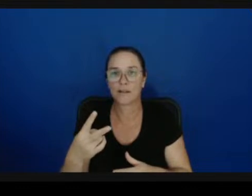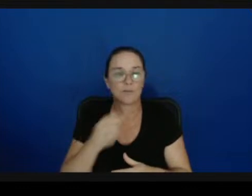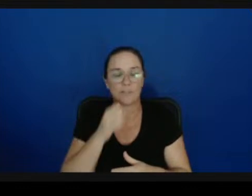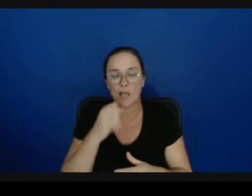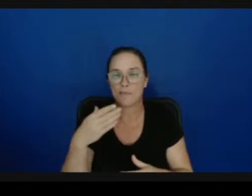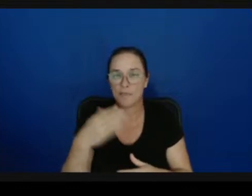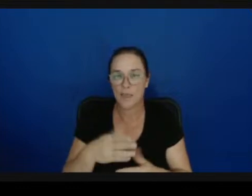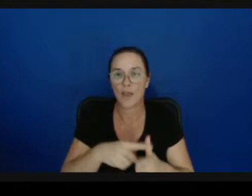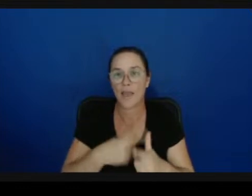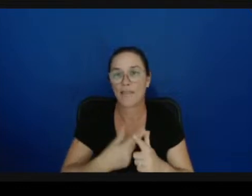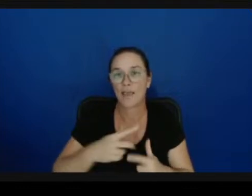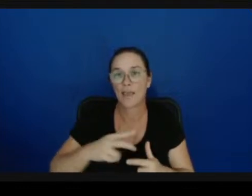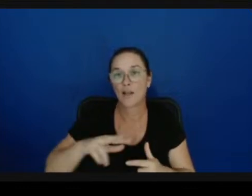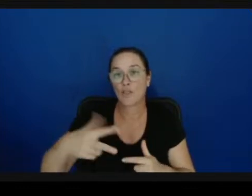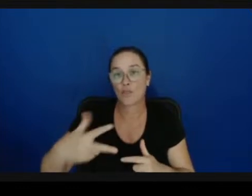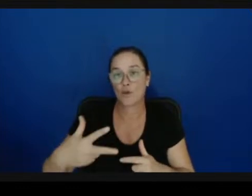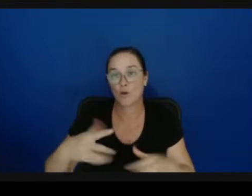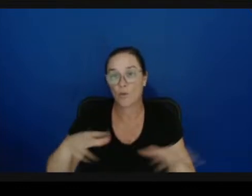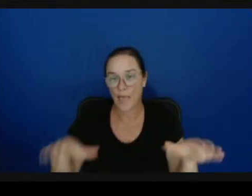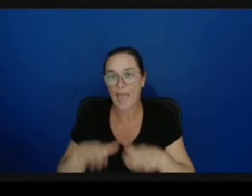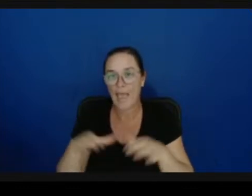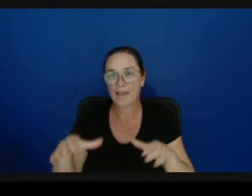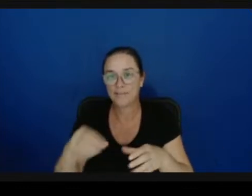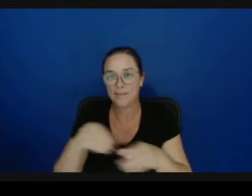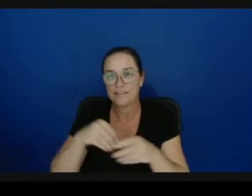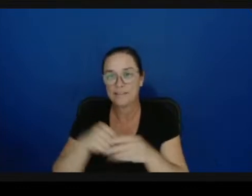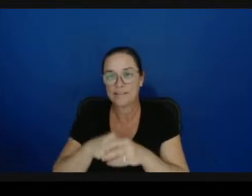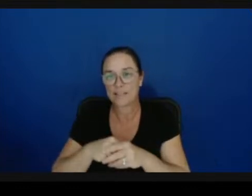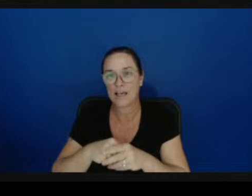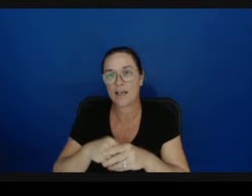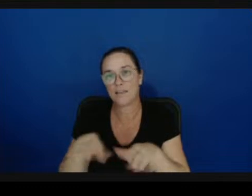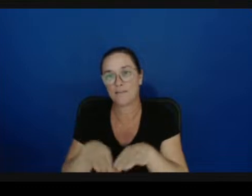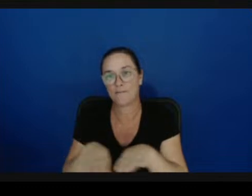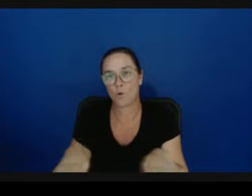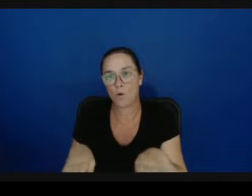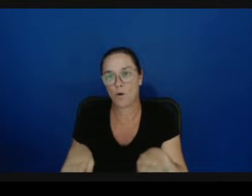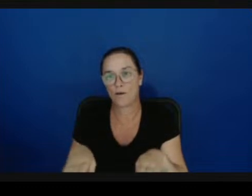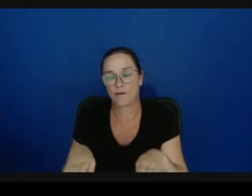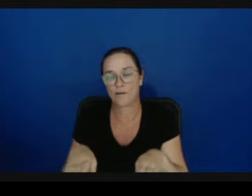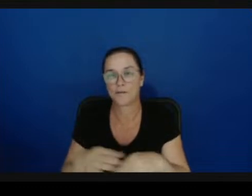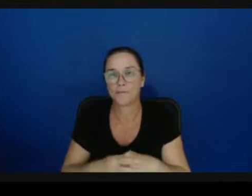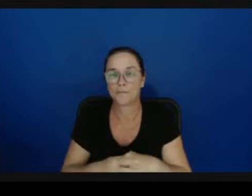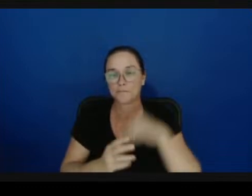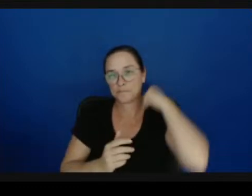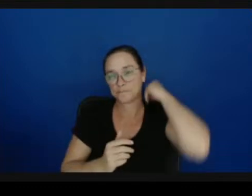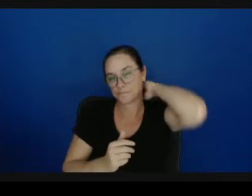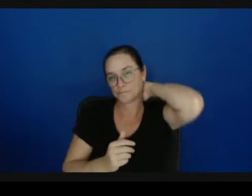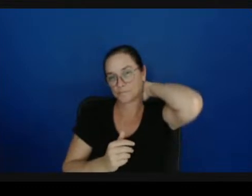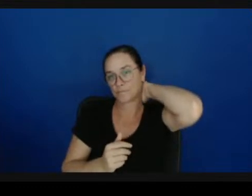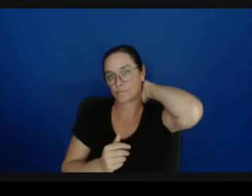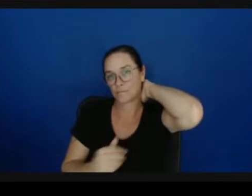phase are the active fissures on the crater floor, starting to fan from there.